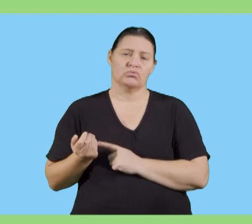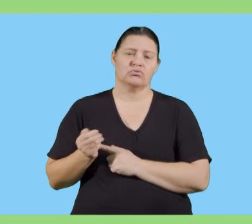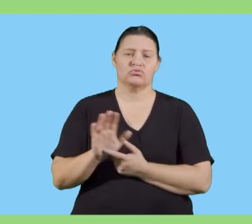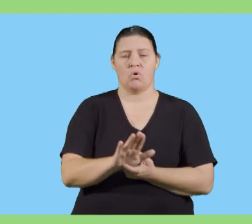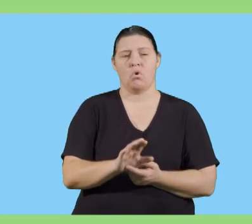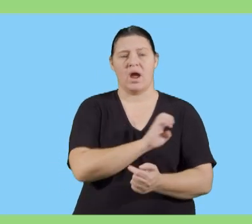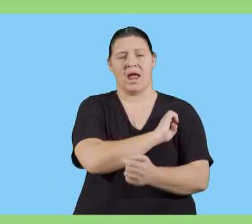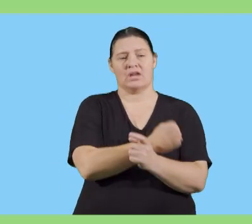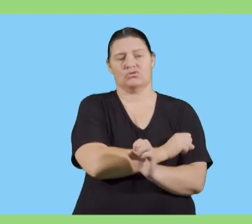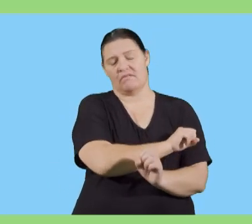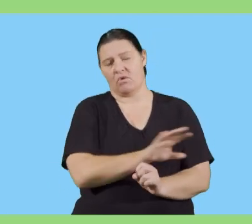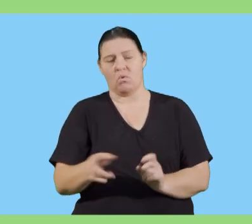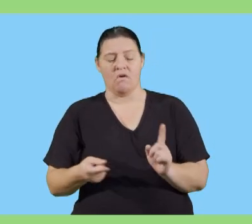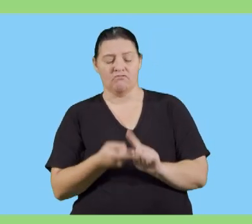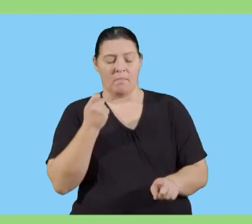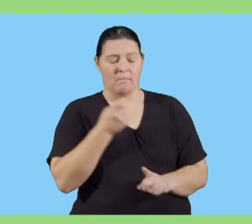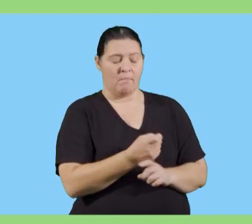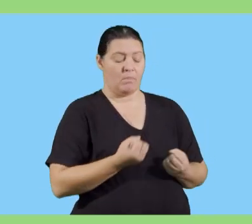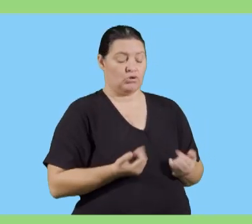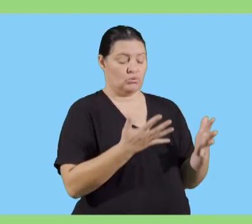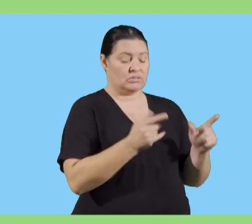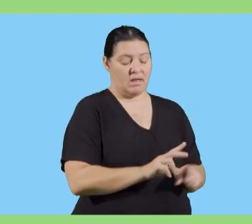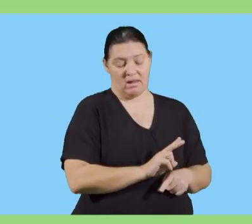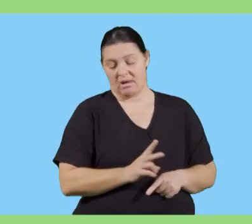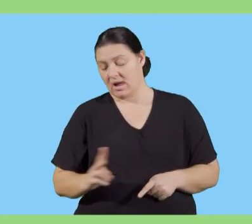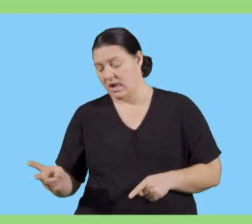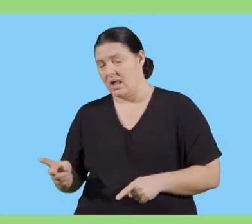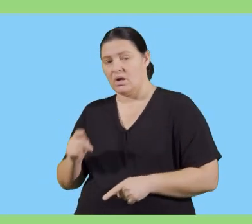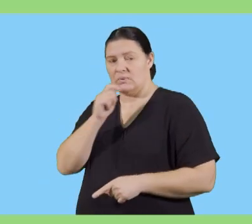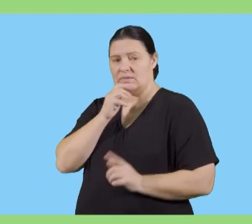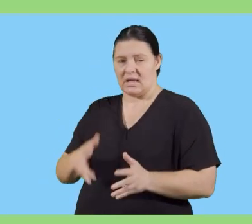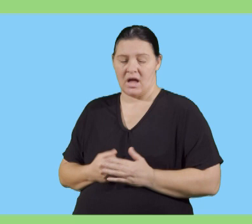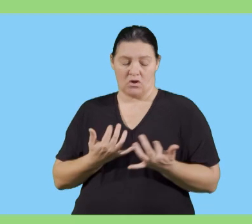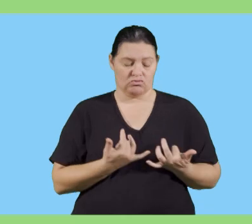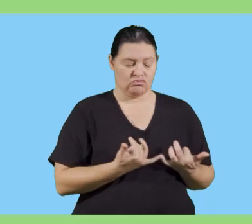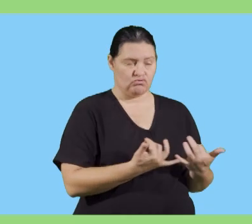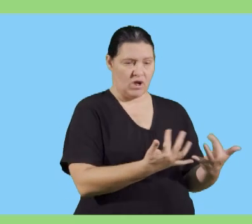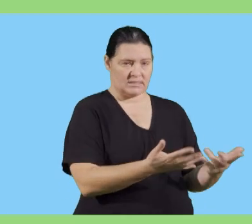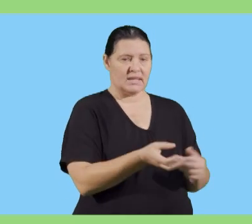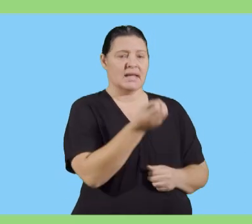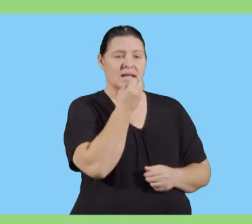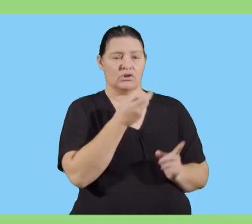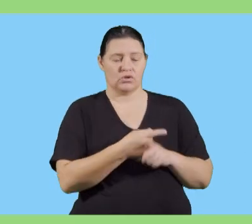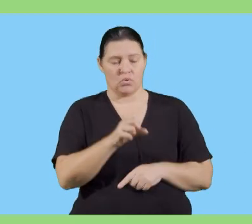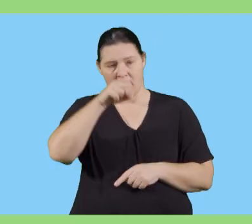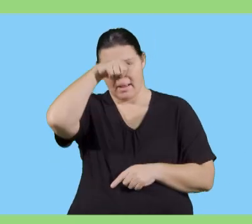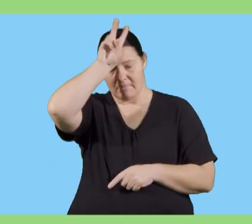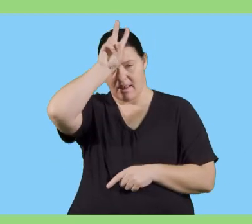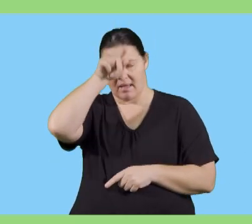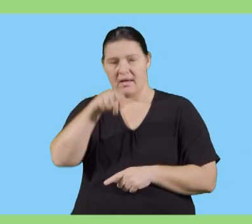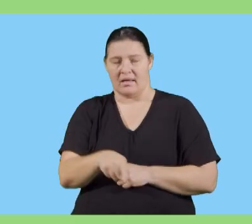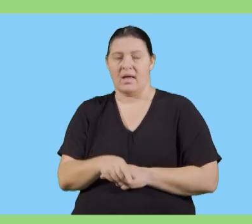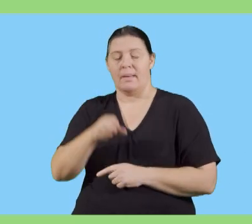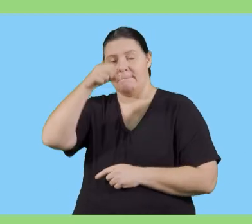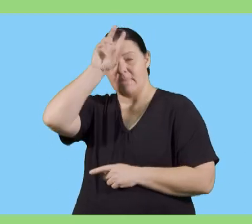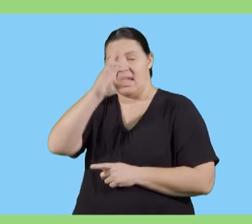producers to consumers. So the grass is eaten by the impala. The impala is eaten by the lion.